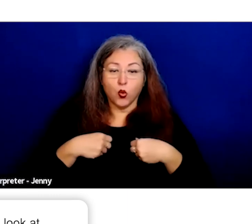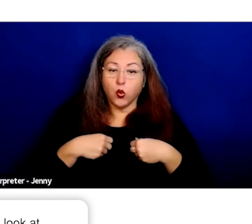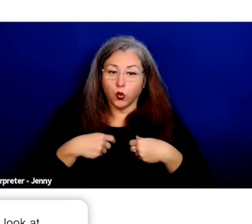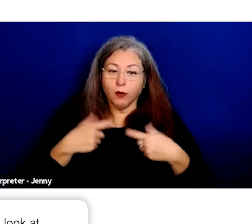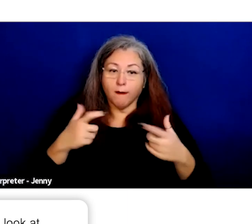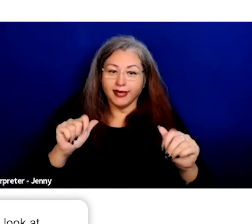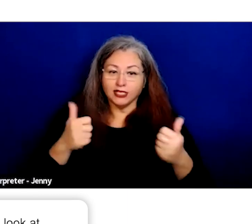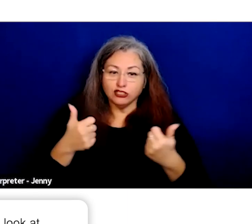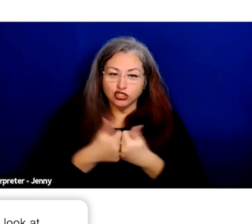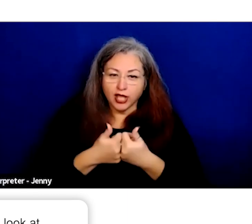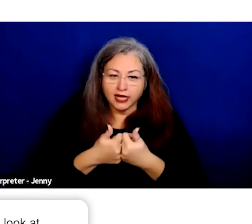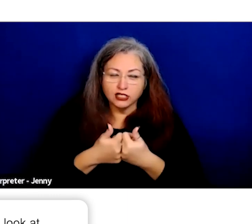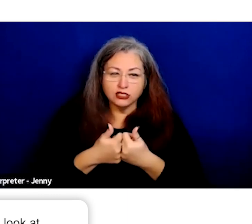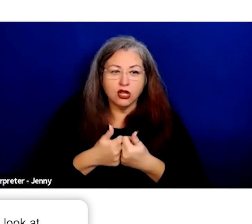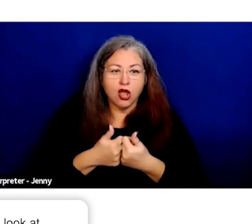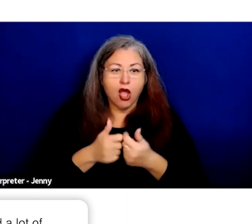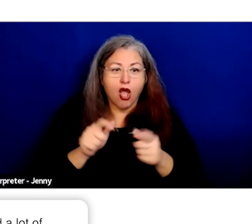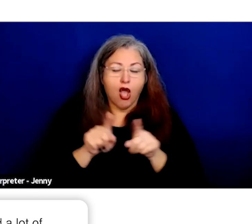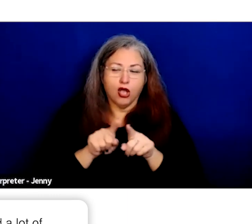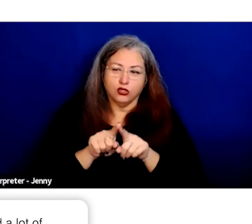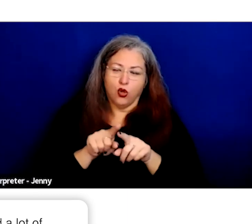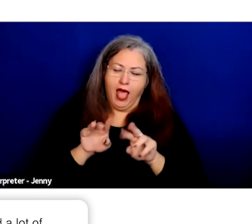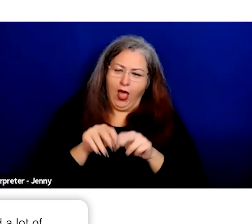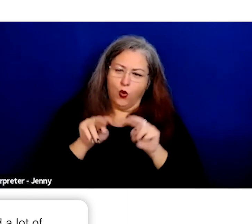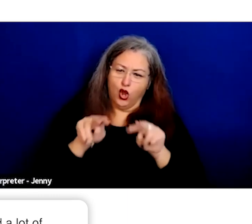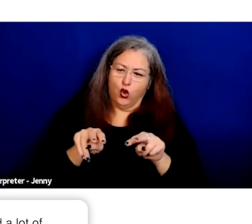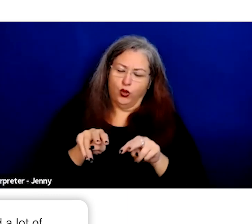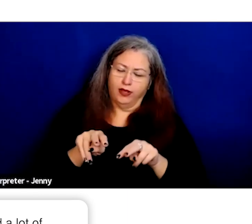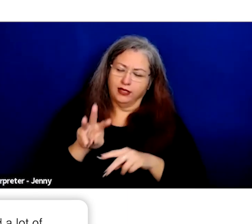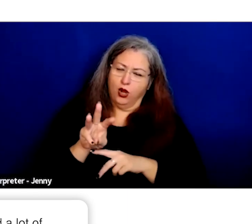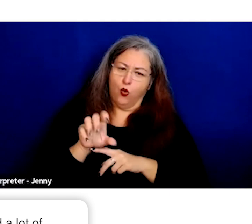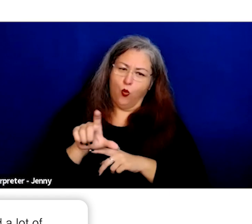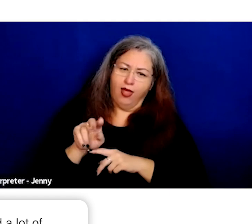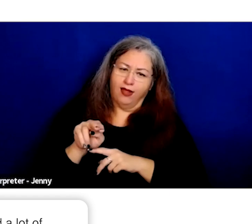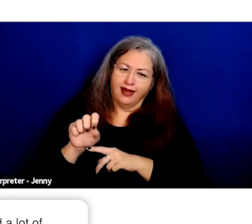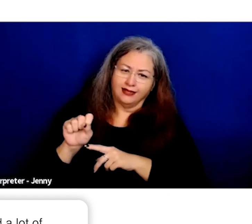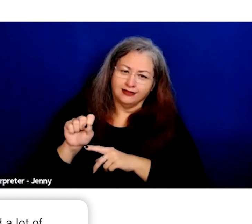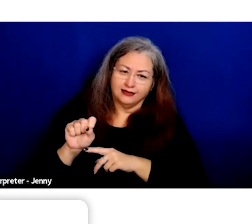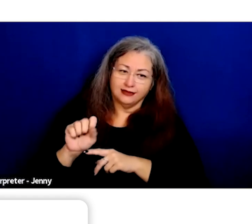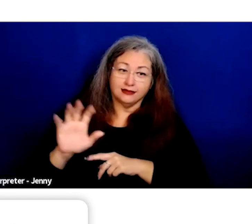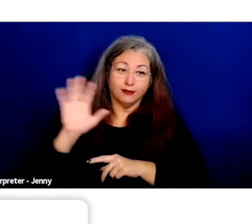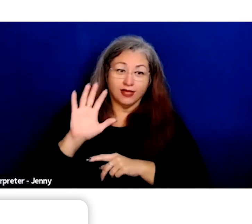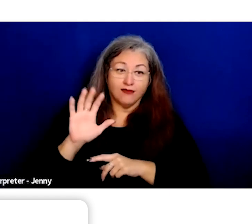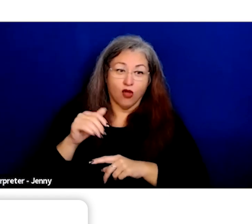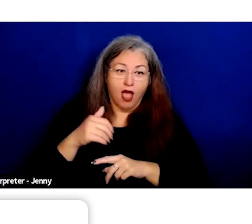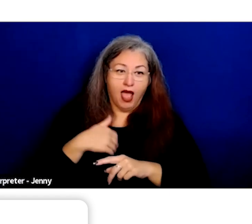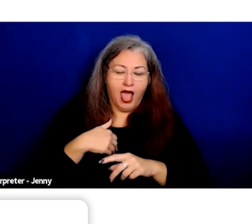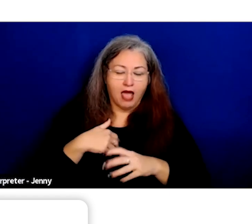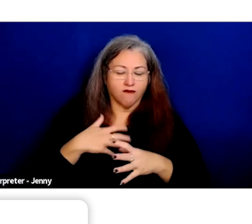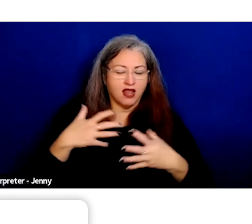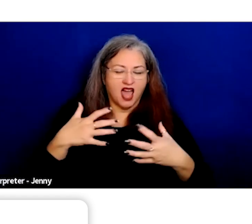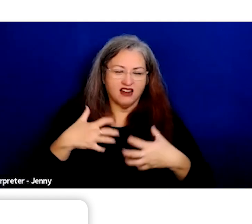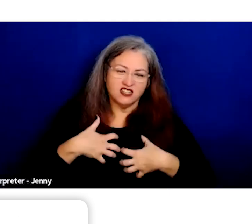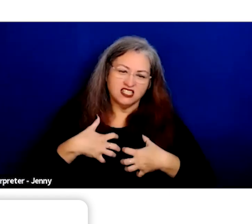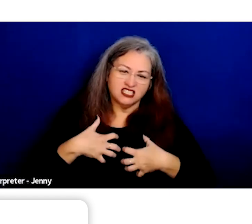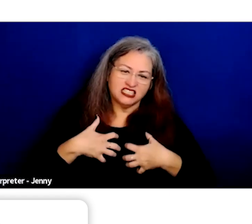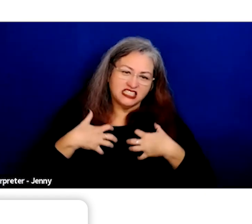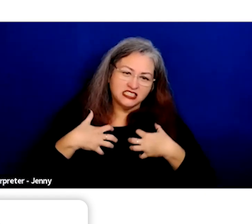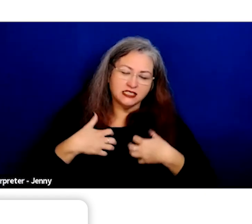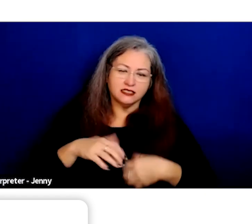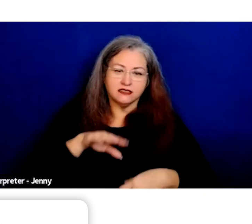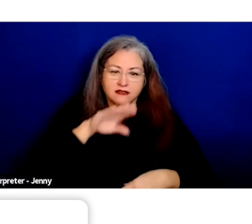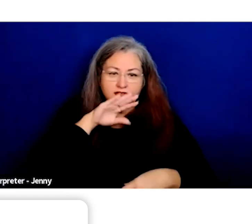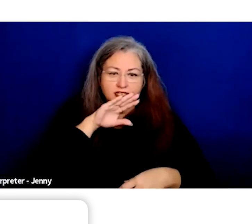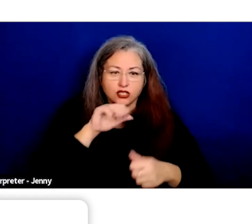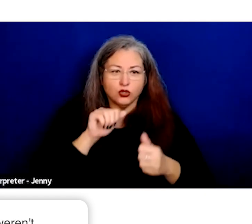the way we look at wellness, right? Like, I know I had a lot of profound rage and frustration at leadership